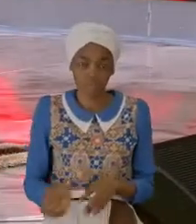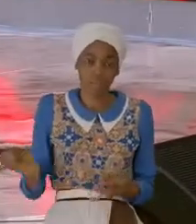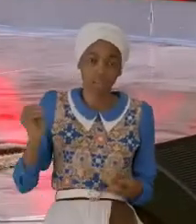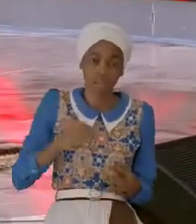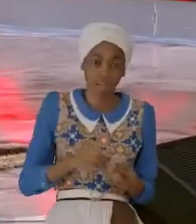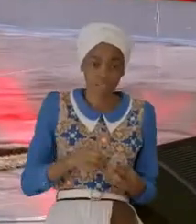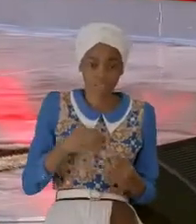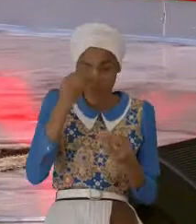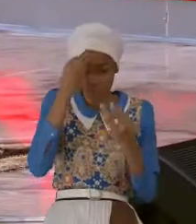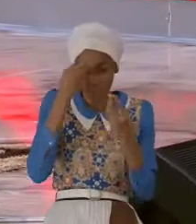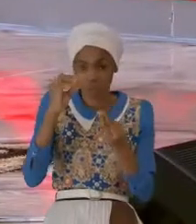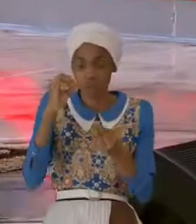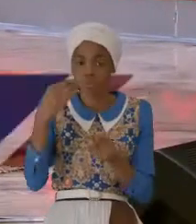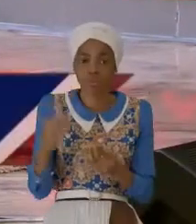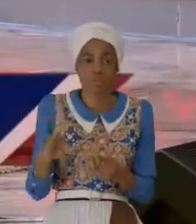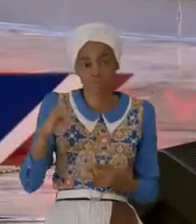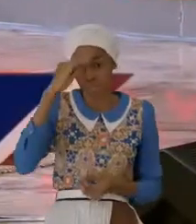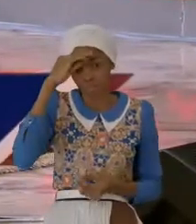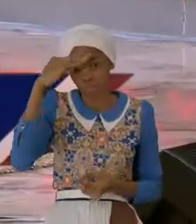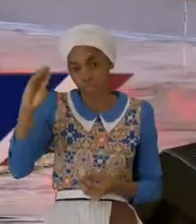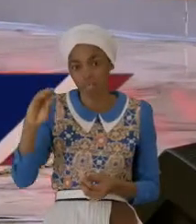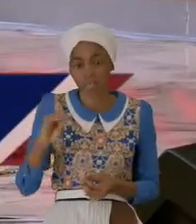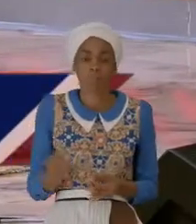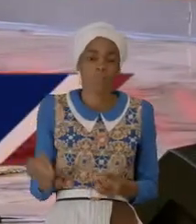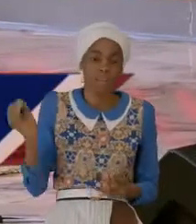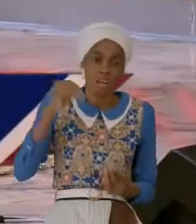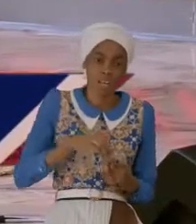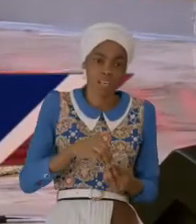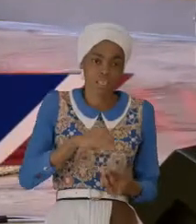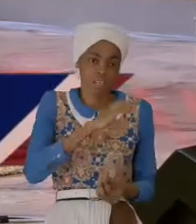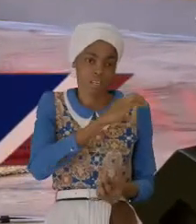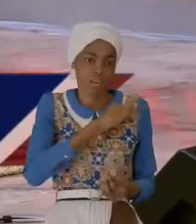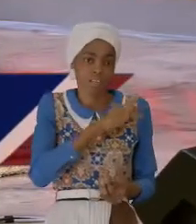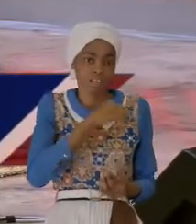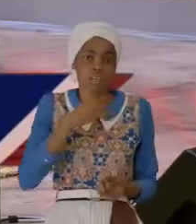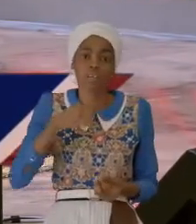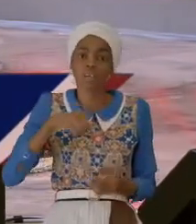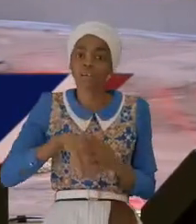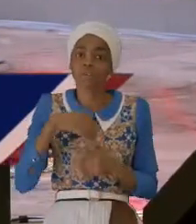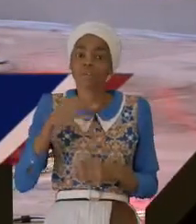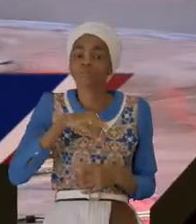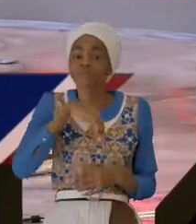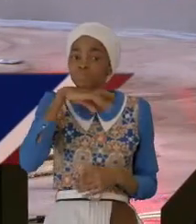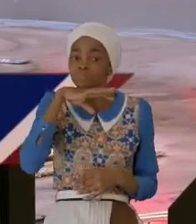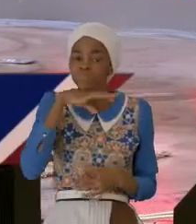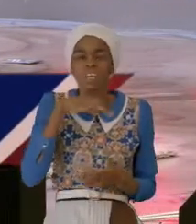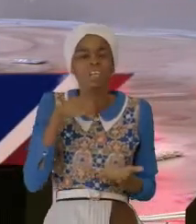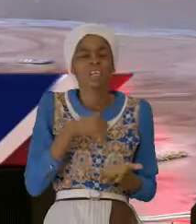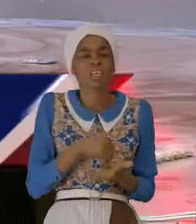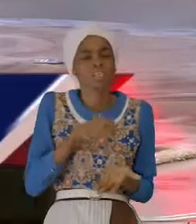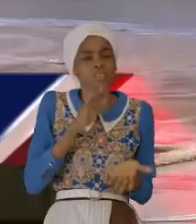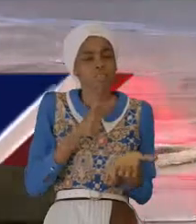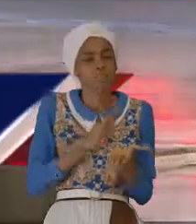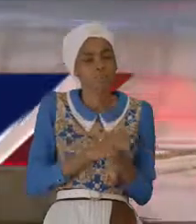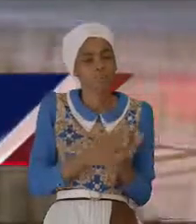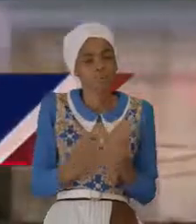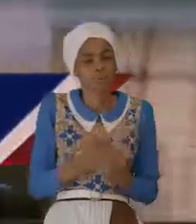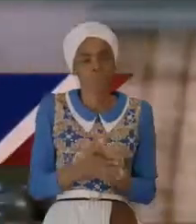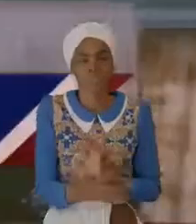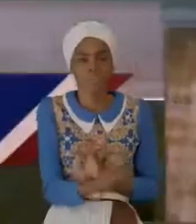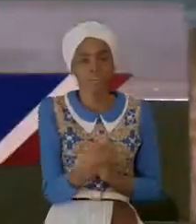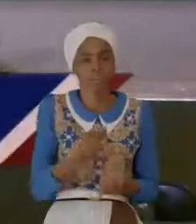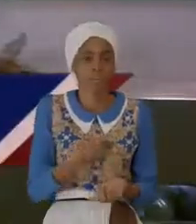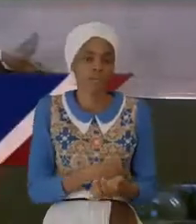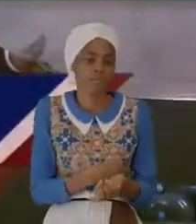are the character out of depravity becomes another gospel Paul the